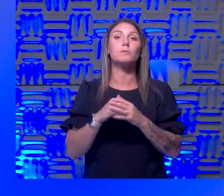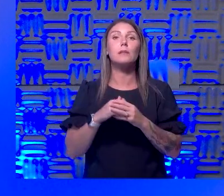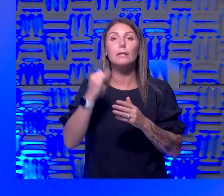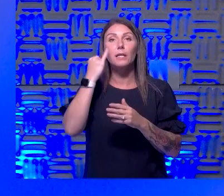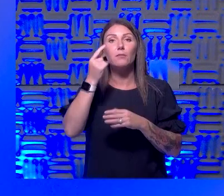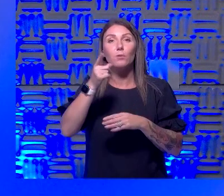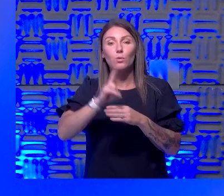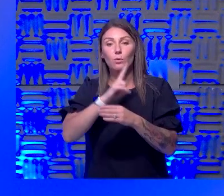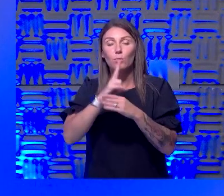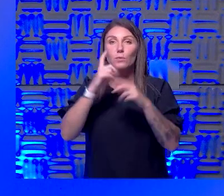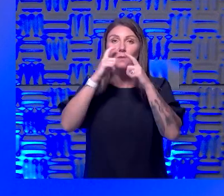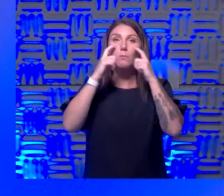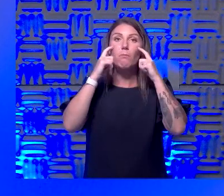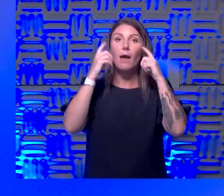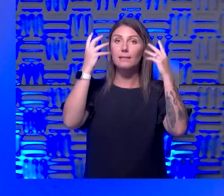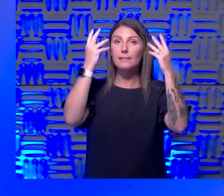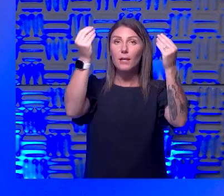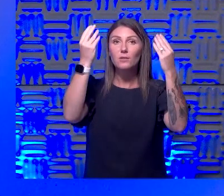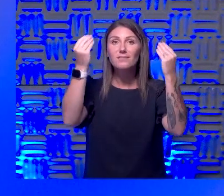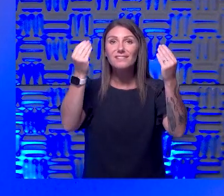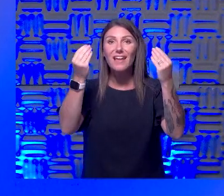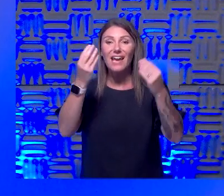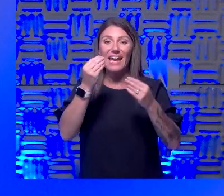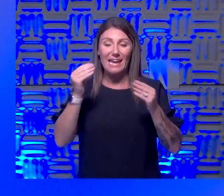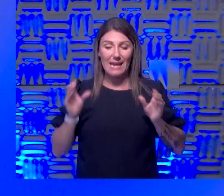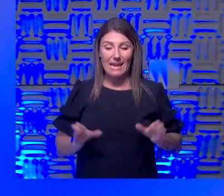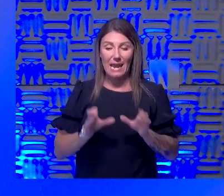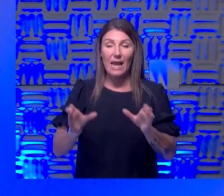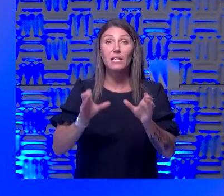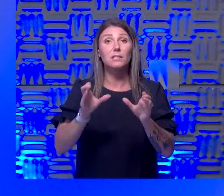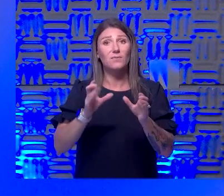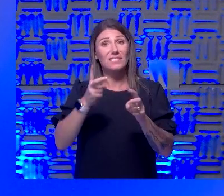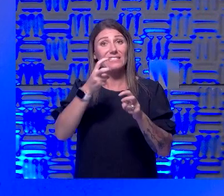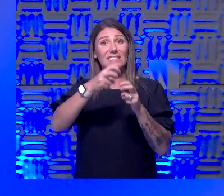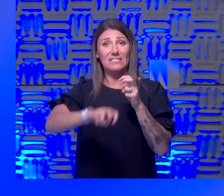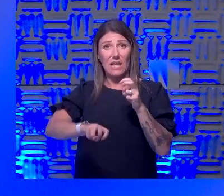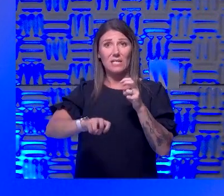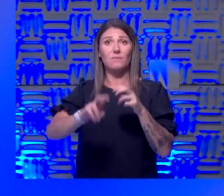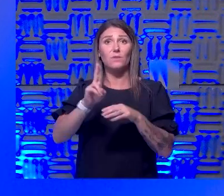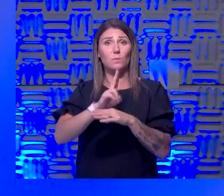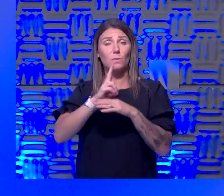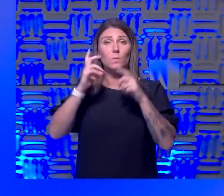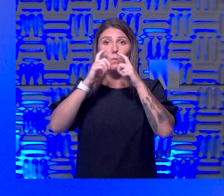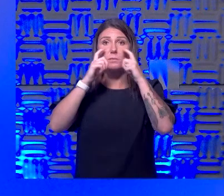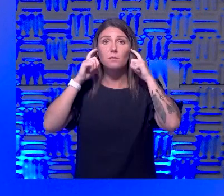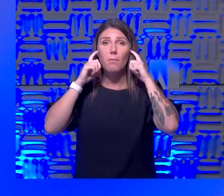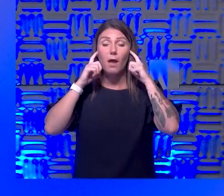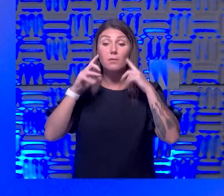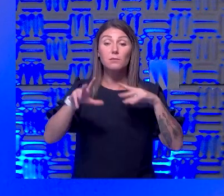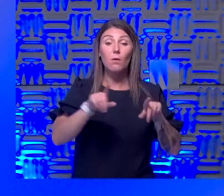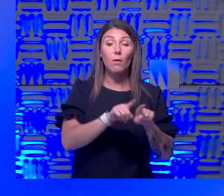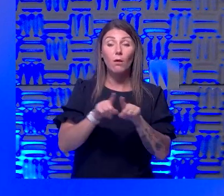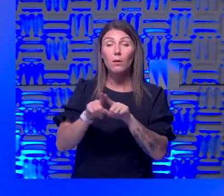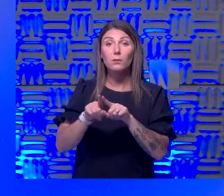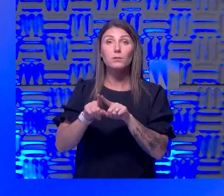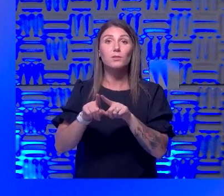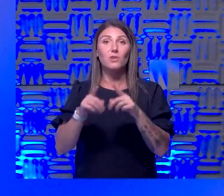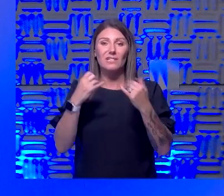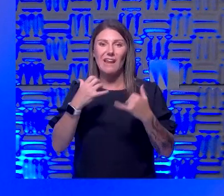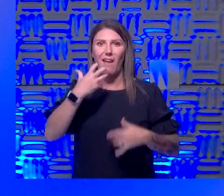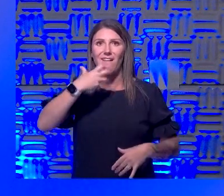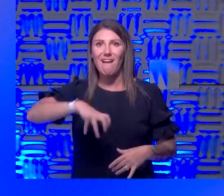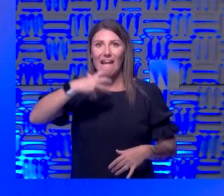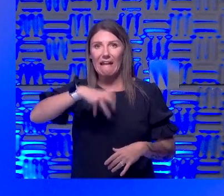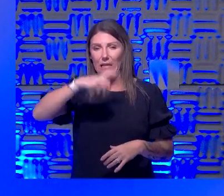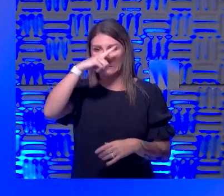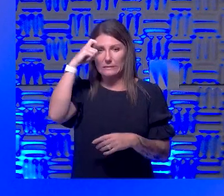are wearing a mask outdoors and you are active, it's going to be very difficult to wear the mask. In addition, now that we are getting into the hot